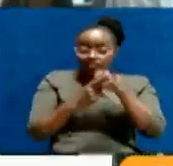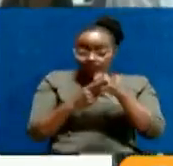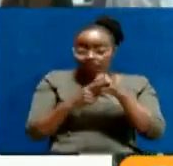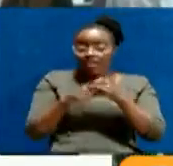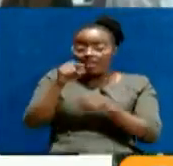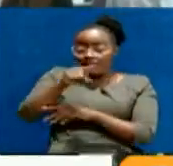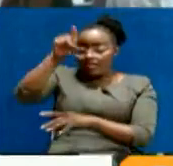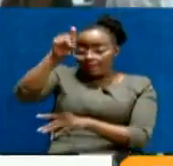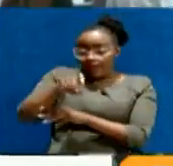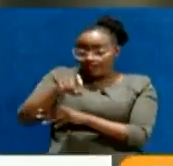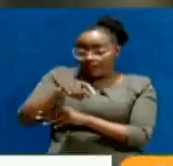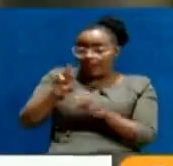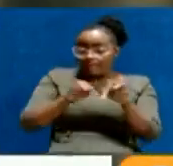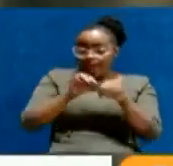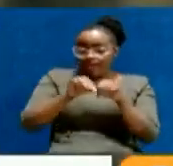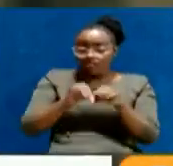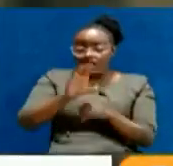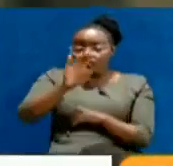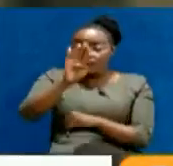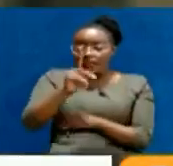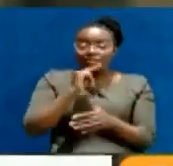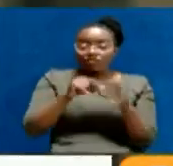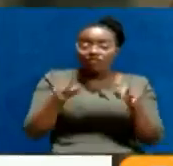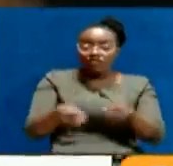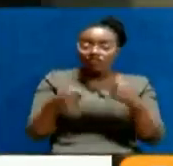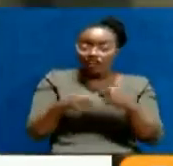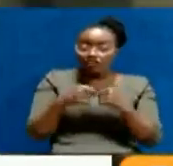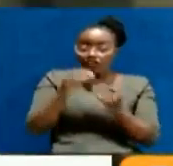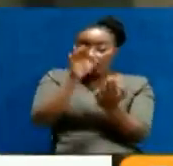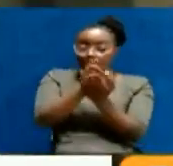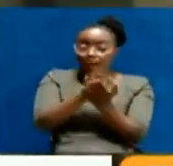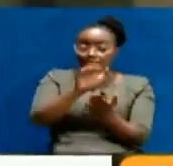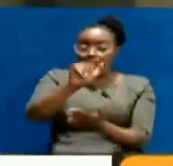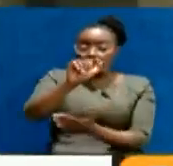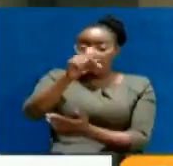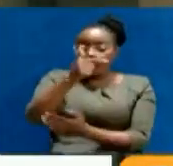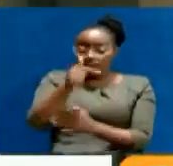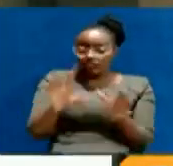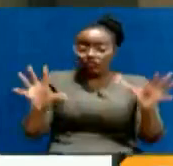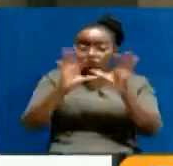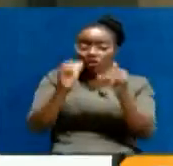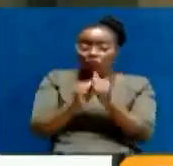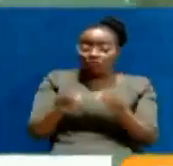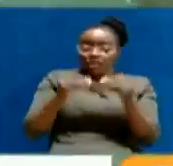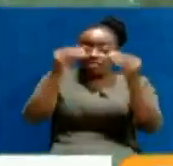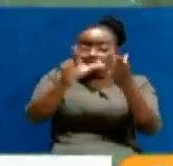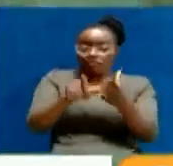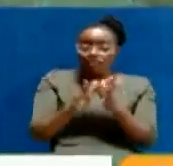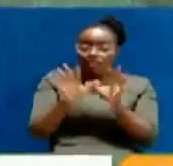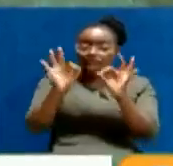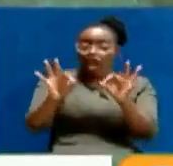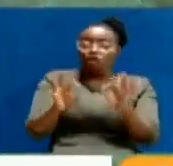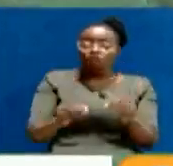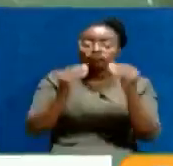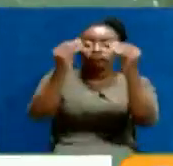The statutory management followed what CBK termed as violations of the Banking Act relating to lending, accuracy of